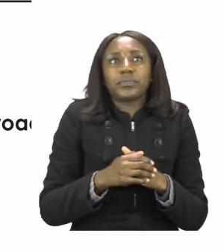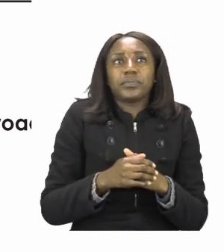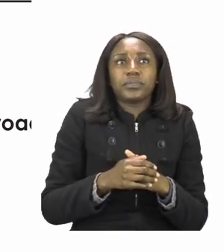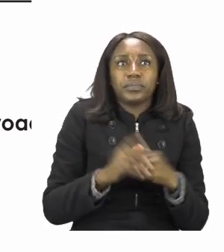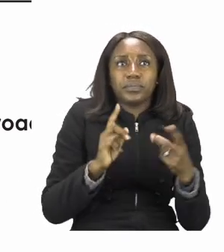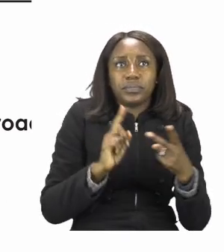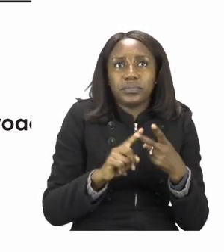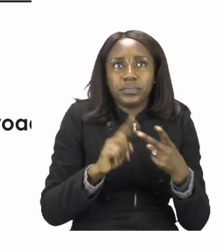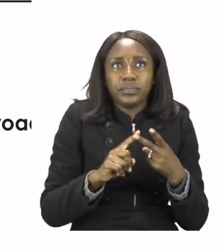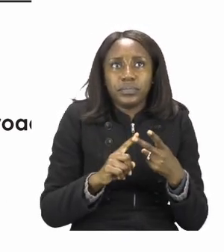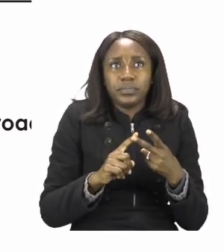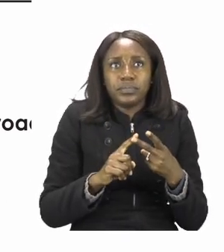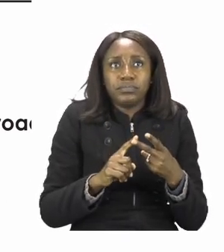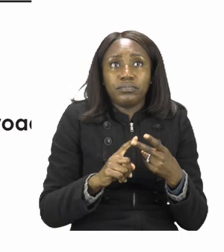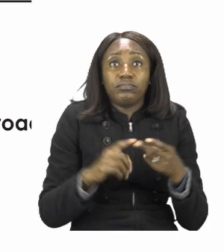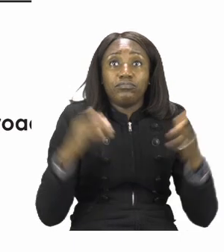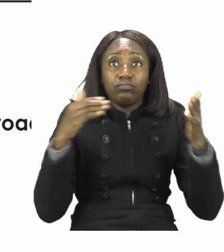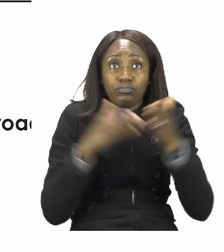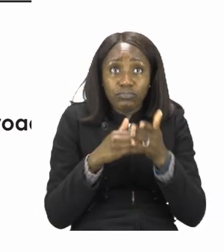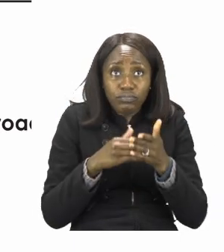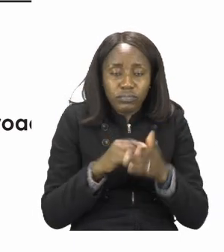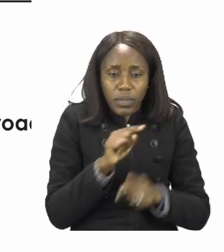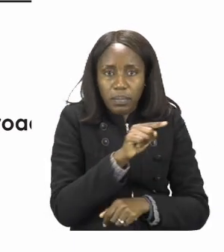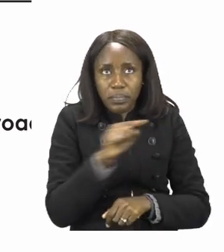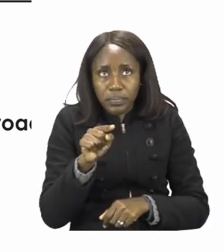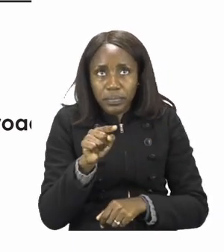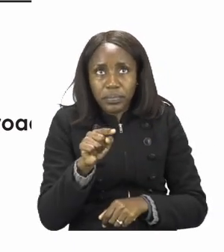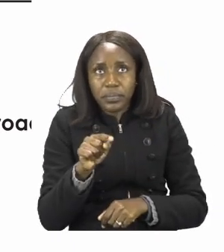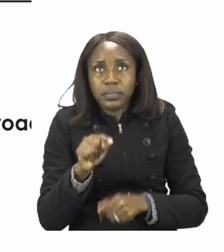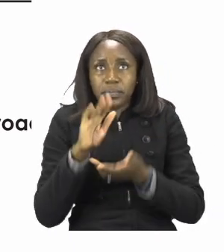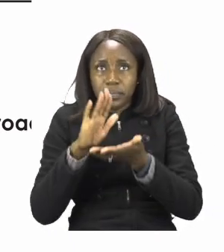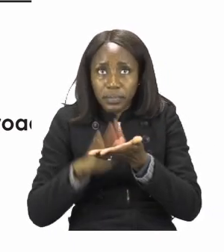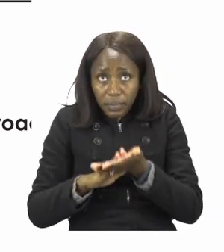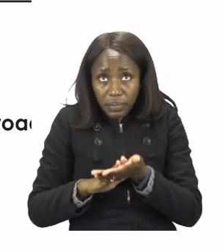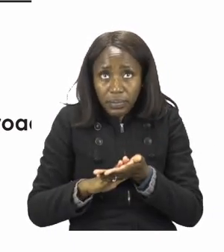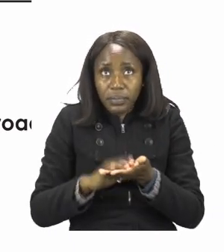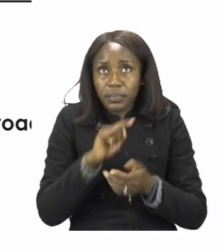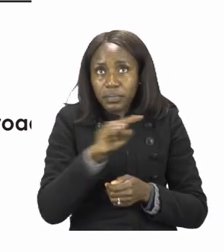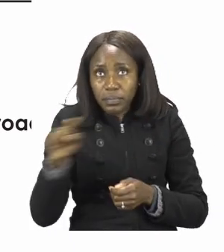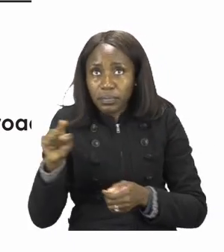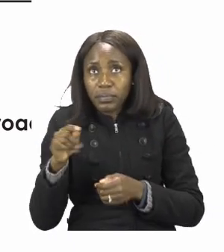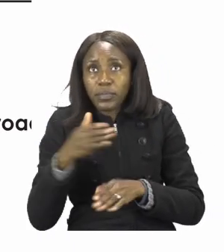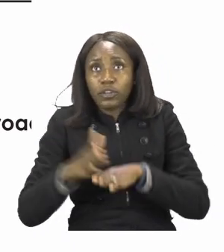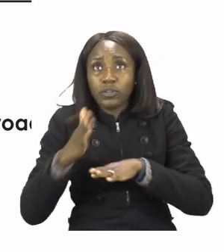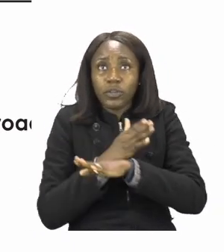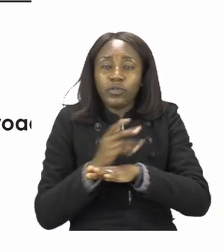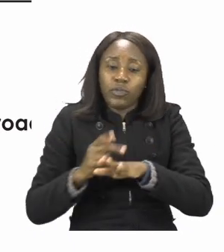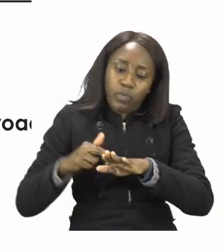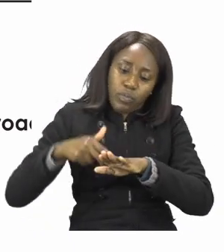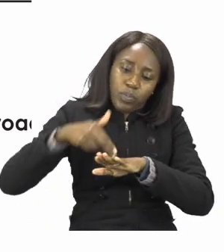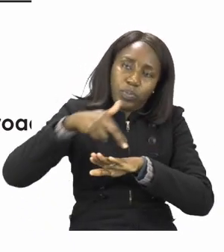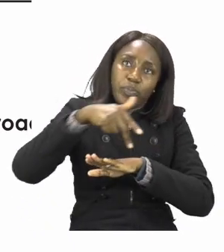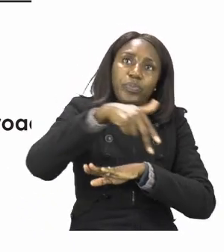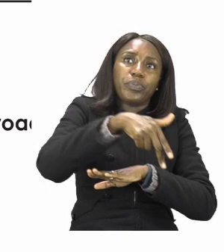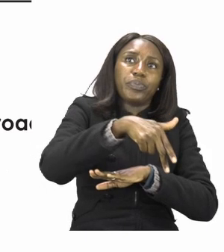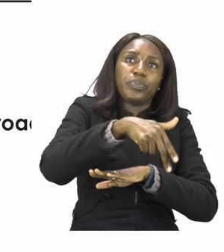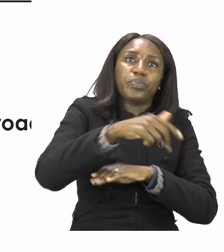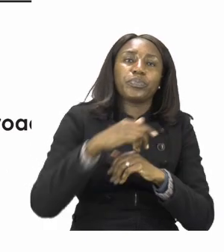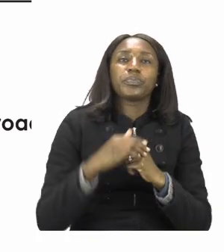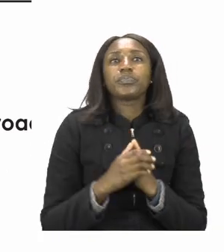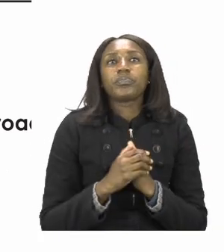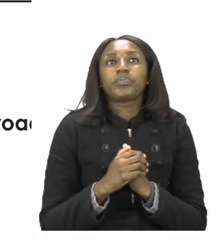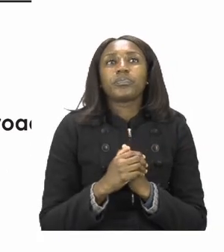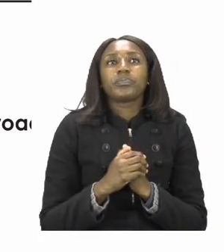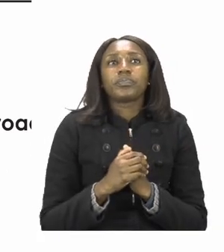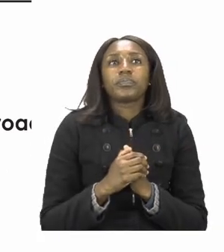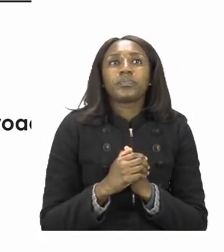Number 2 says, stop dash and dash before crossing the